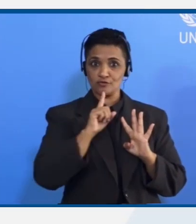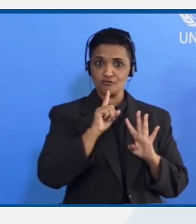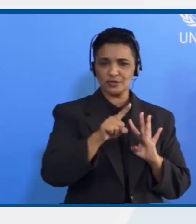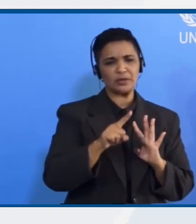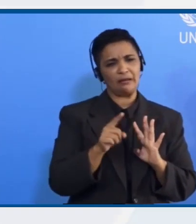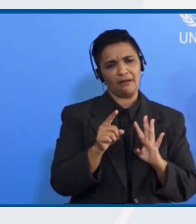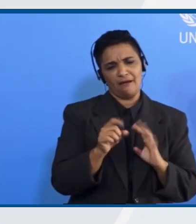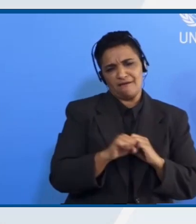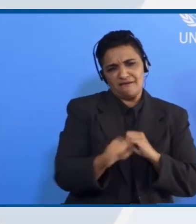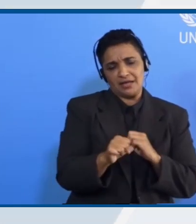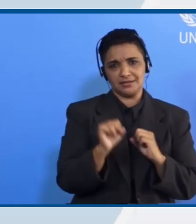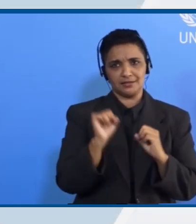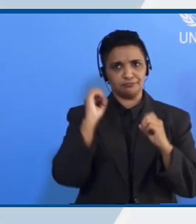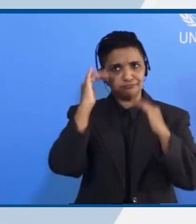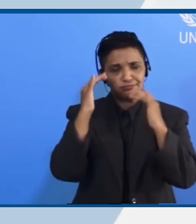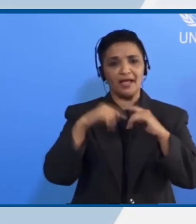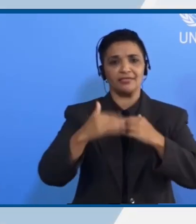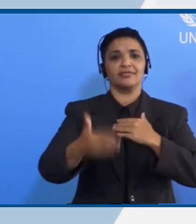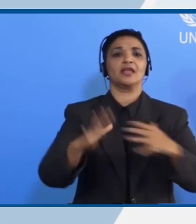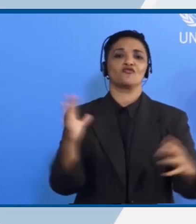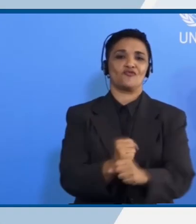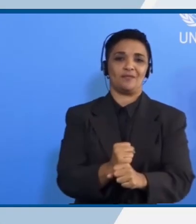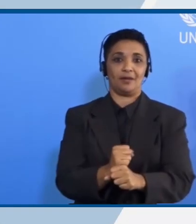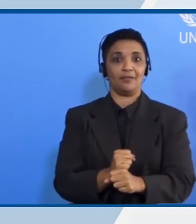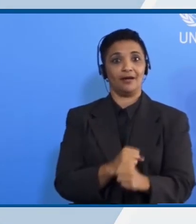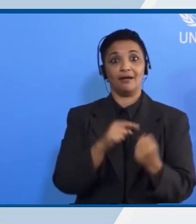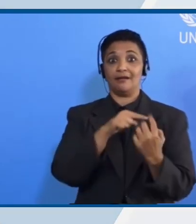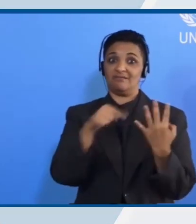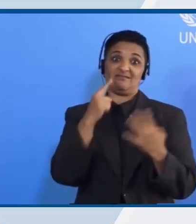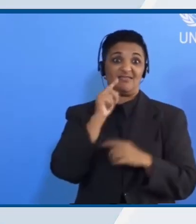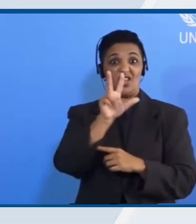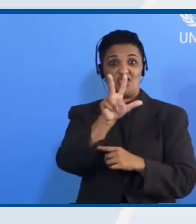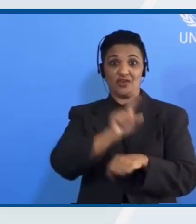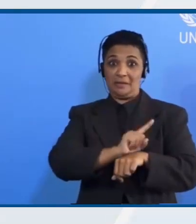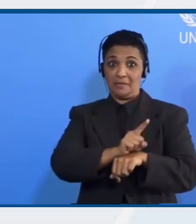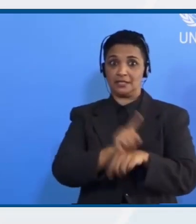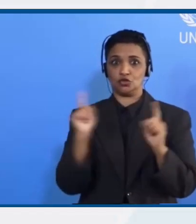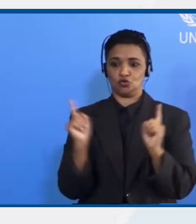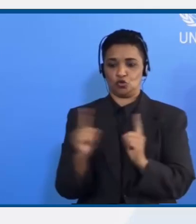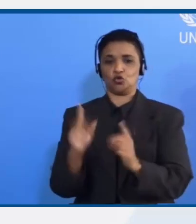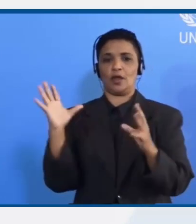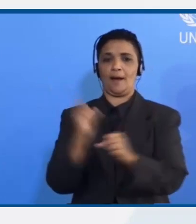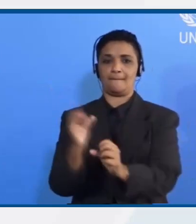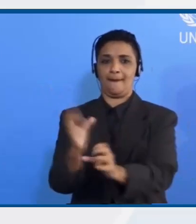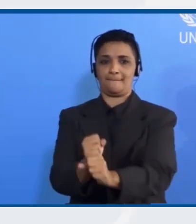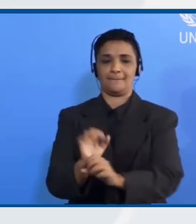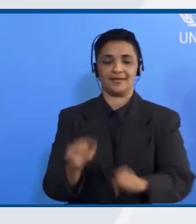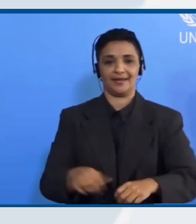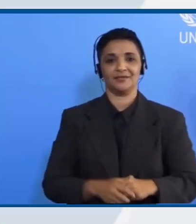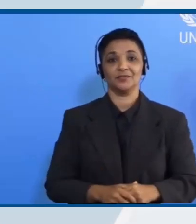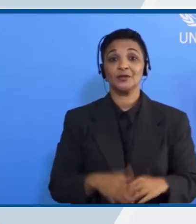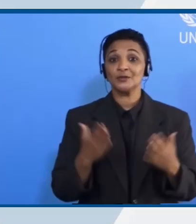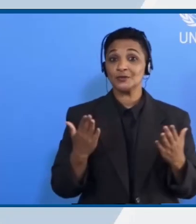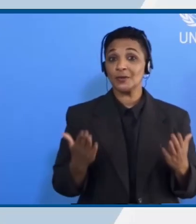quick thoughts, and then we move into the conclusions. If you remember, each of you has 3 minutes for the conclusions. So, brace